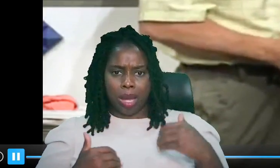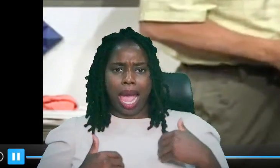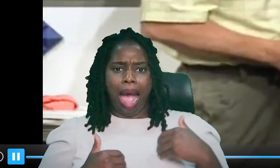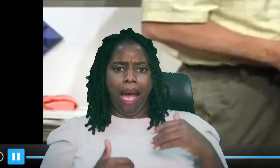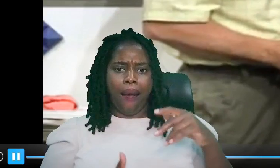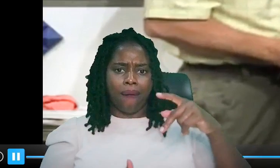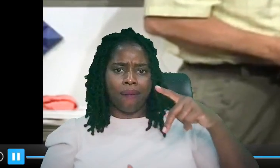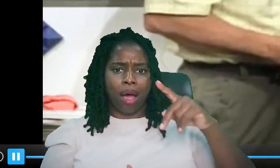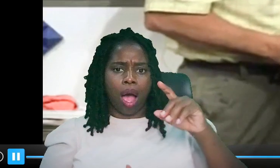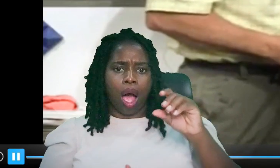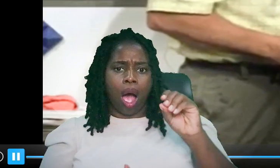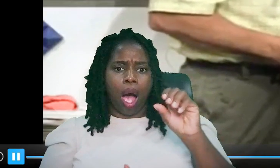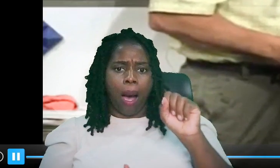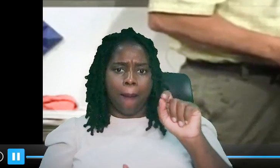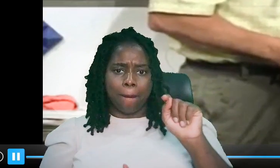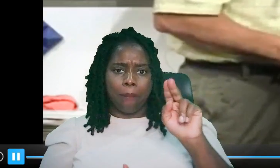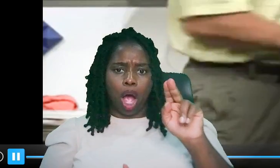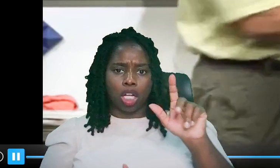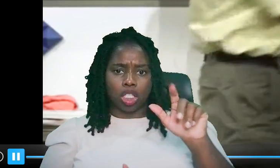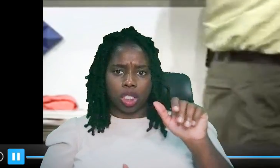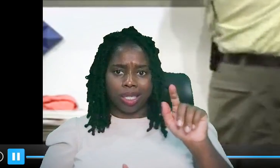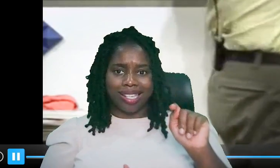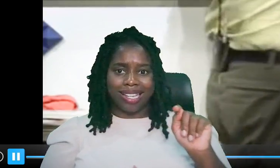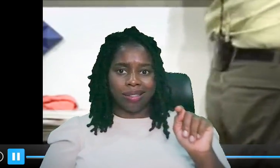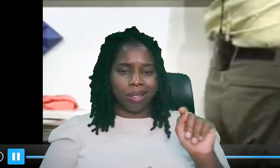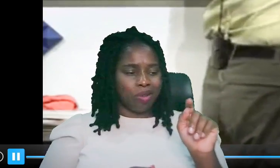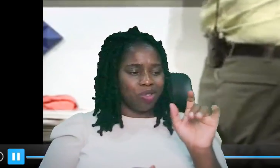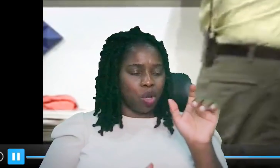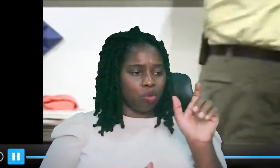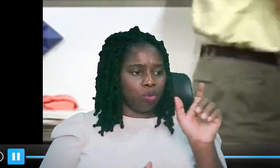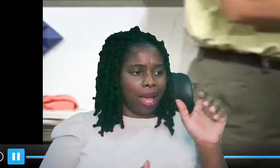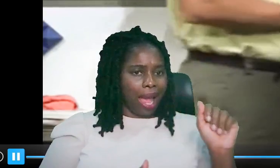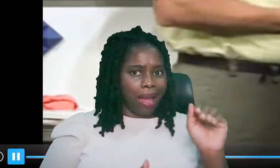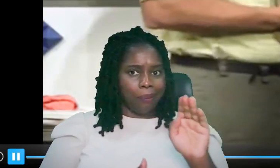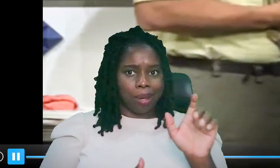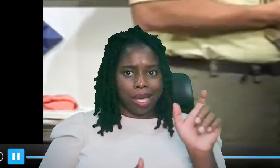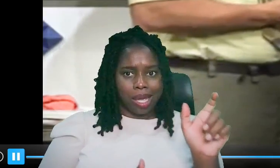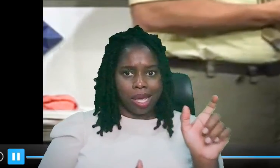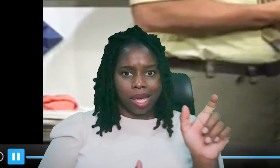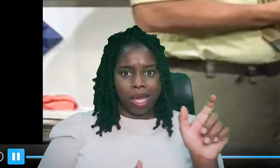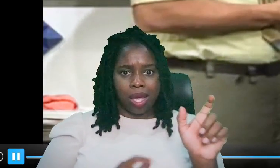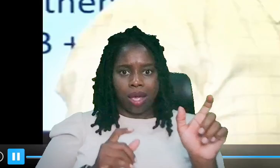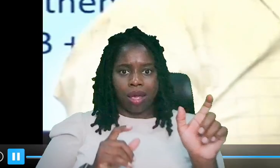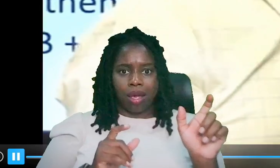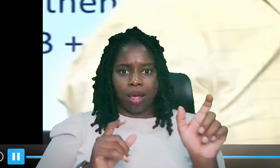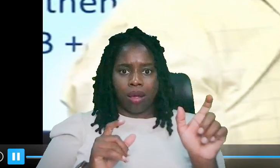said that this distance plus this distance is equal to the big distance.